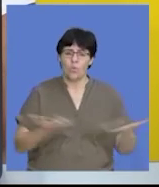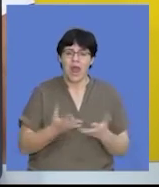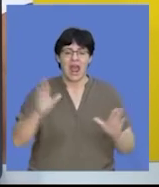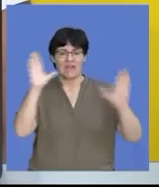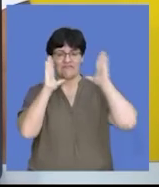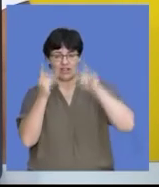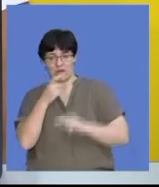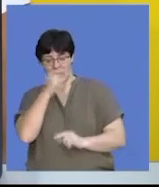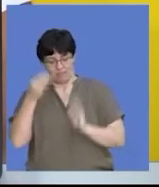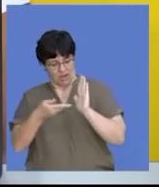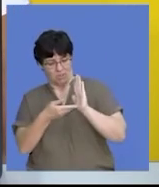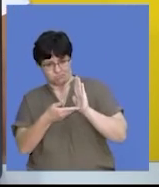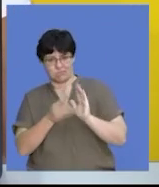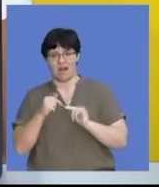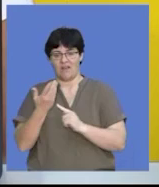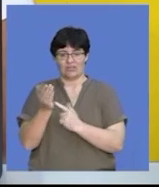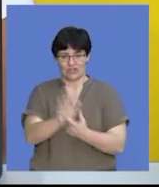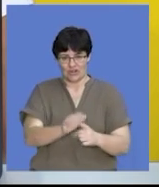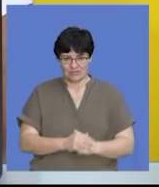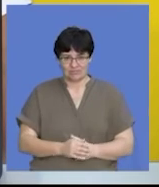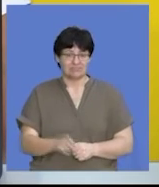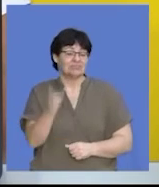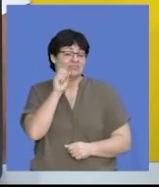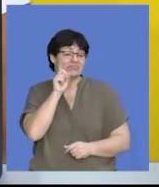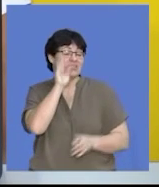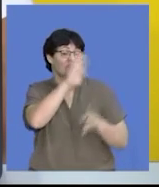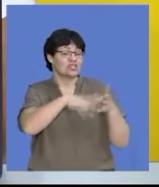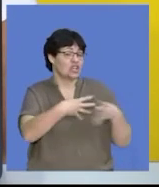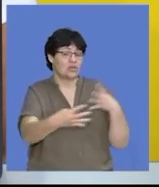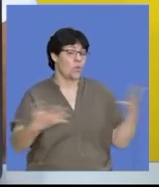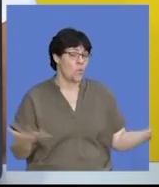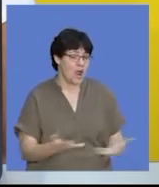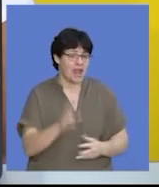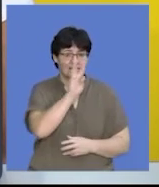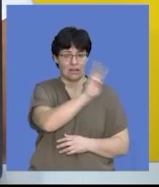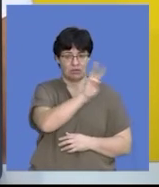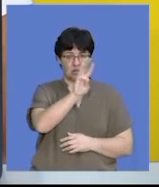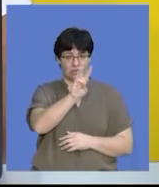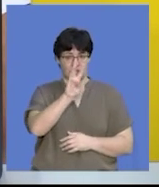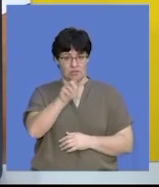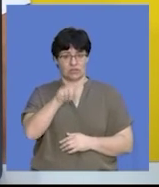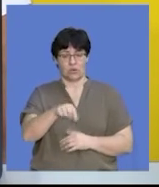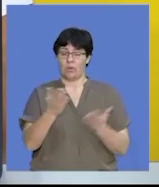Facebook after the show. Don't forget to check out our schedule on